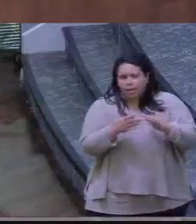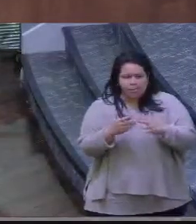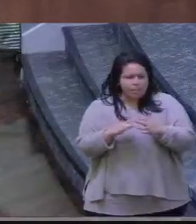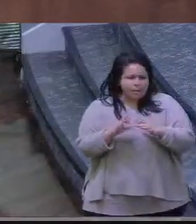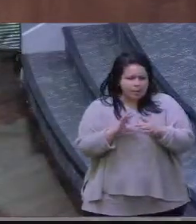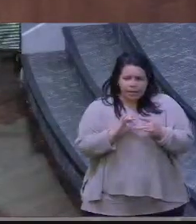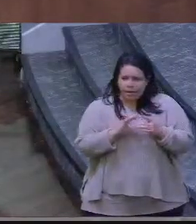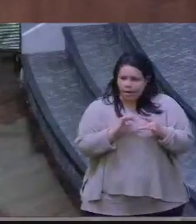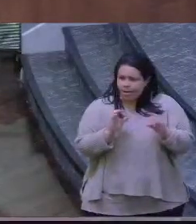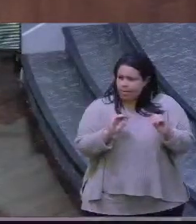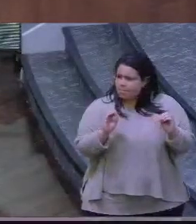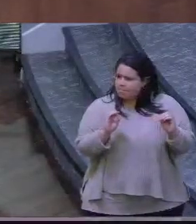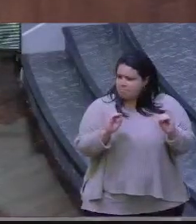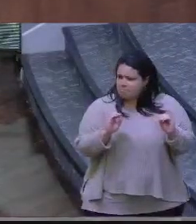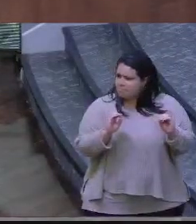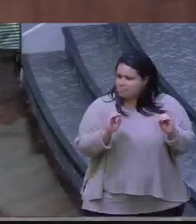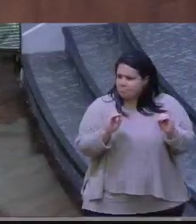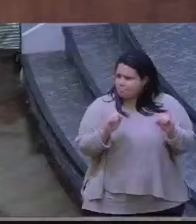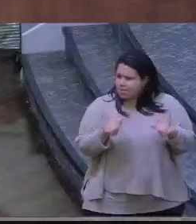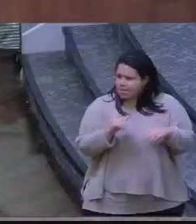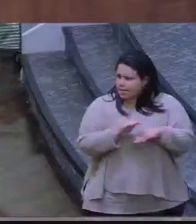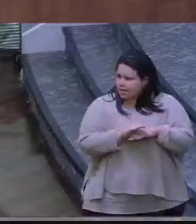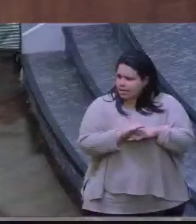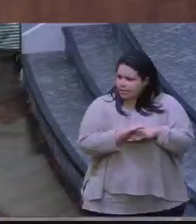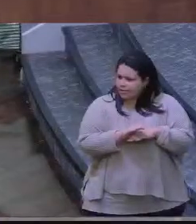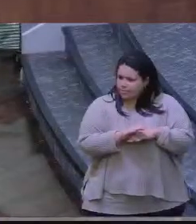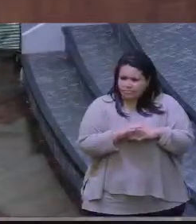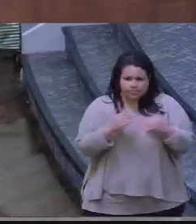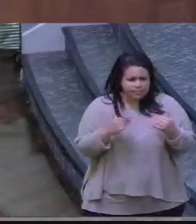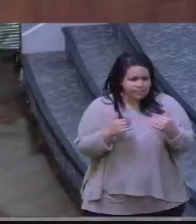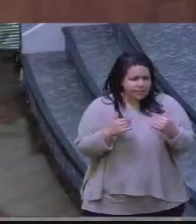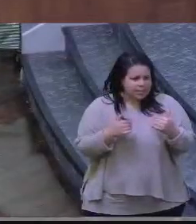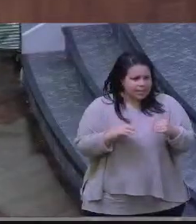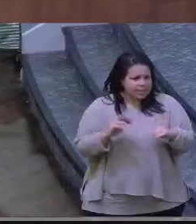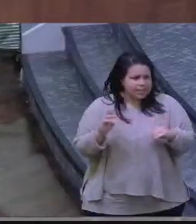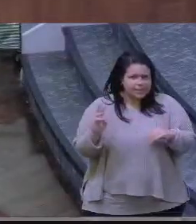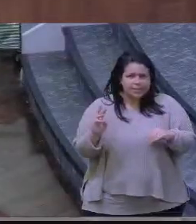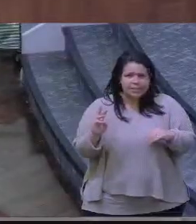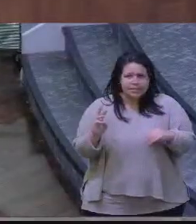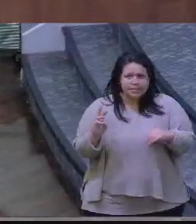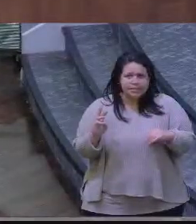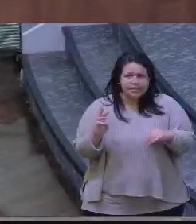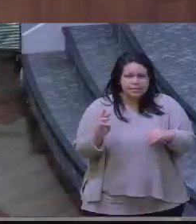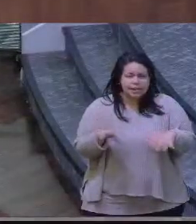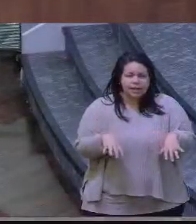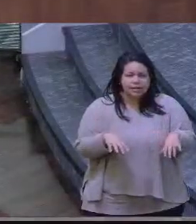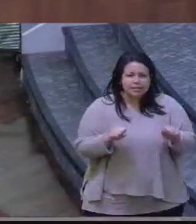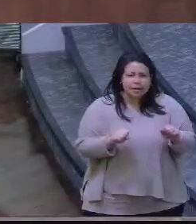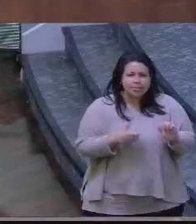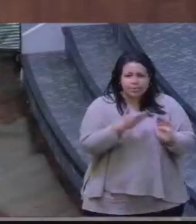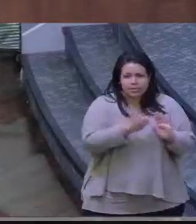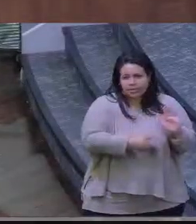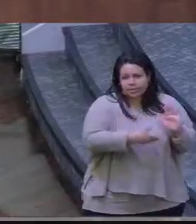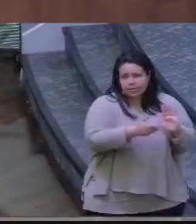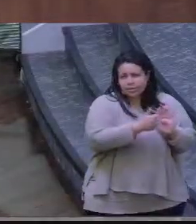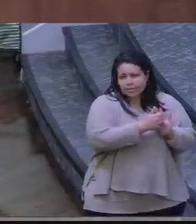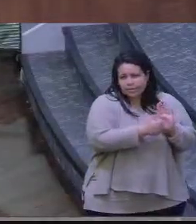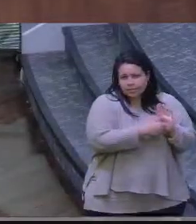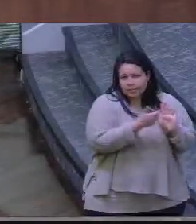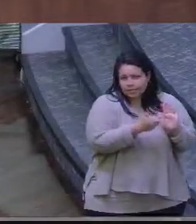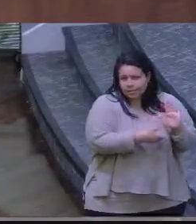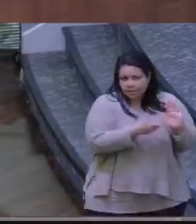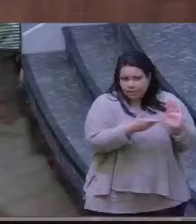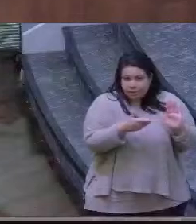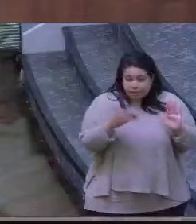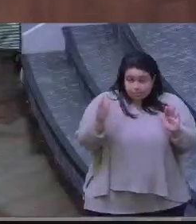have any public comment for tonight. So we'll move to item 6, adoption of the agenda as presented. I move